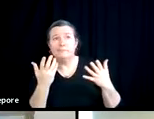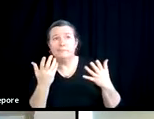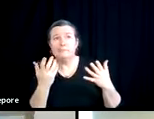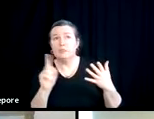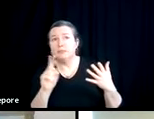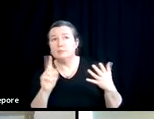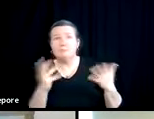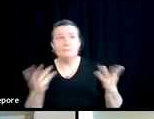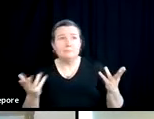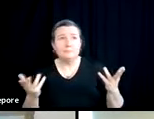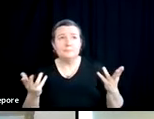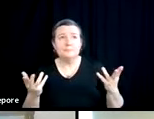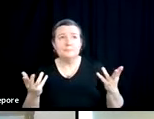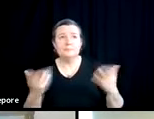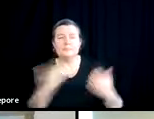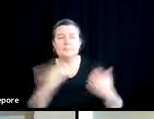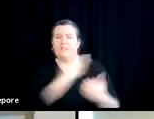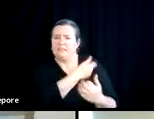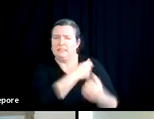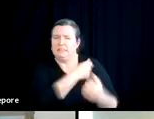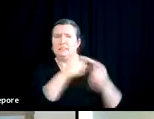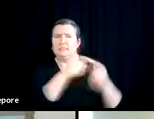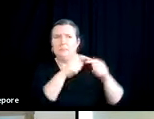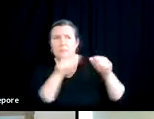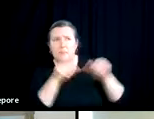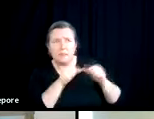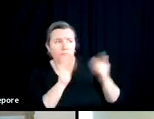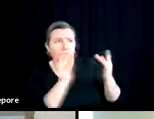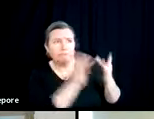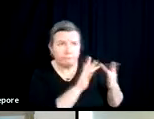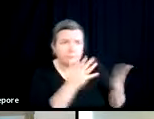also find that connection on